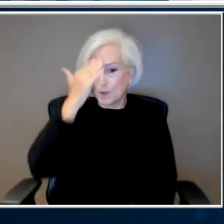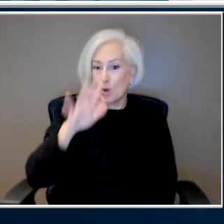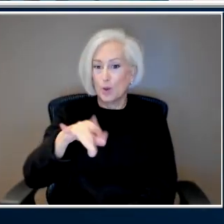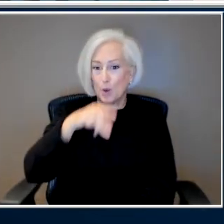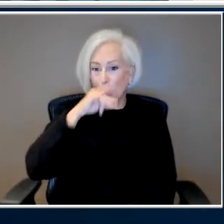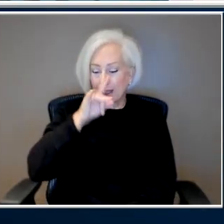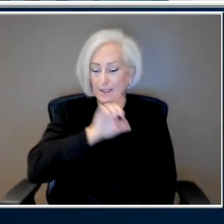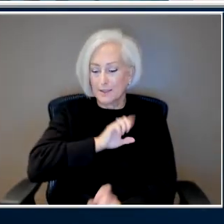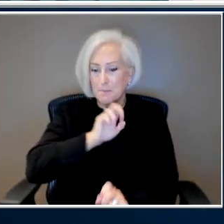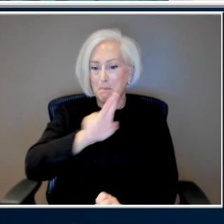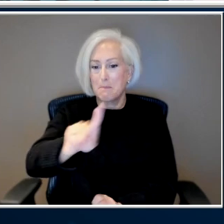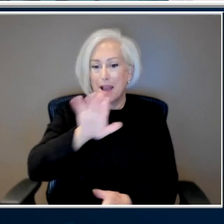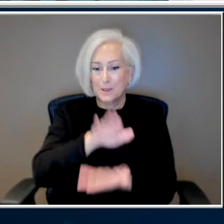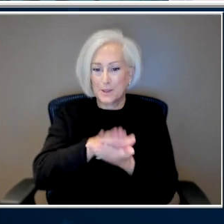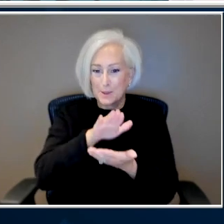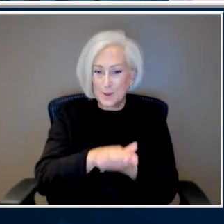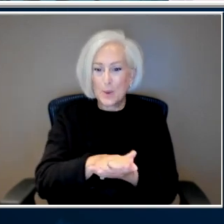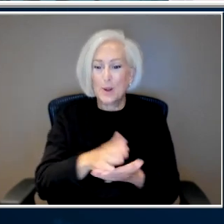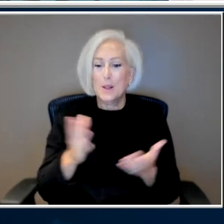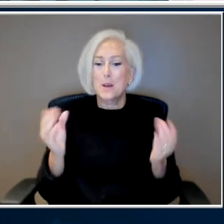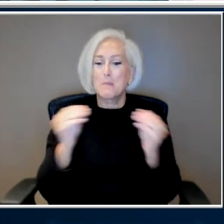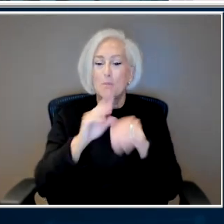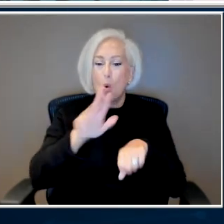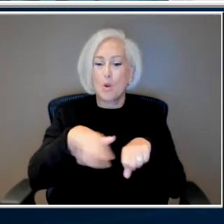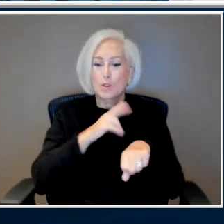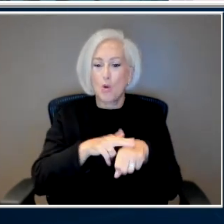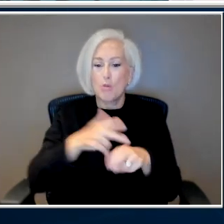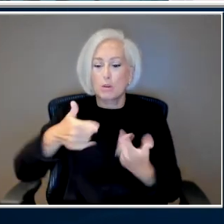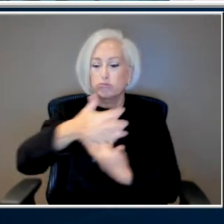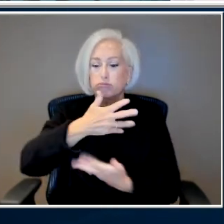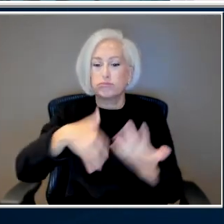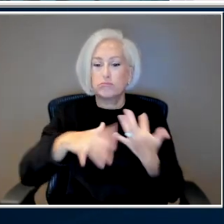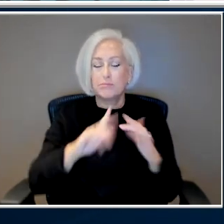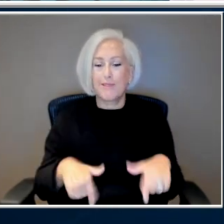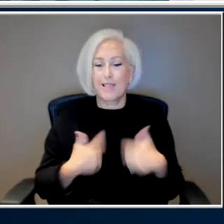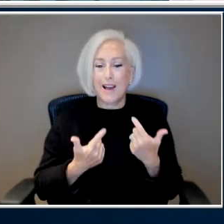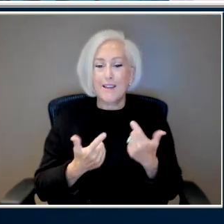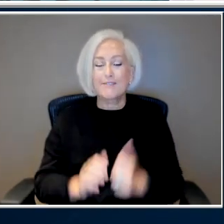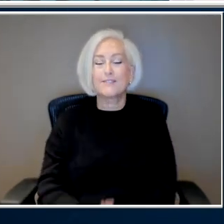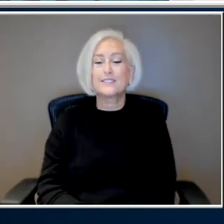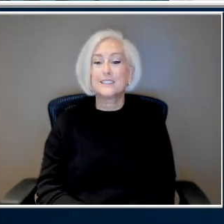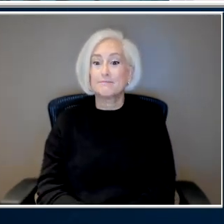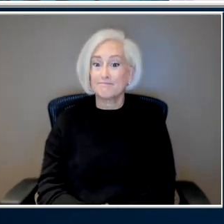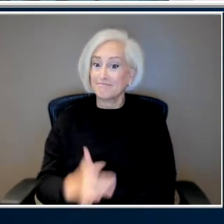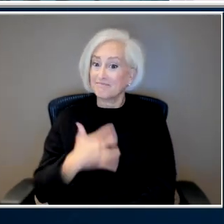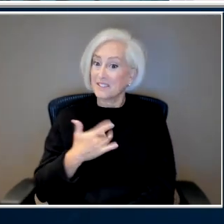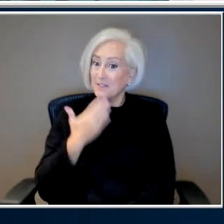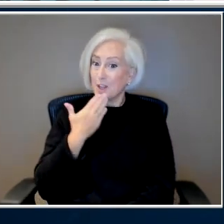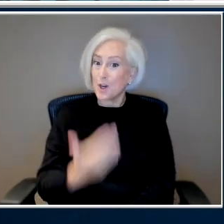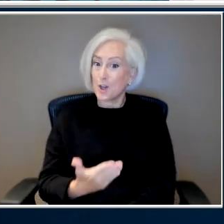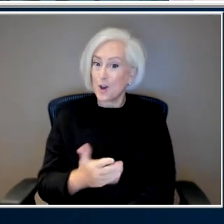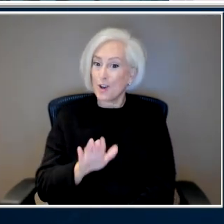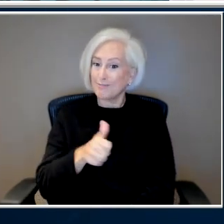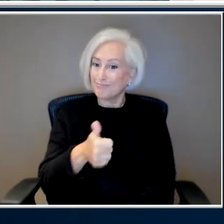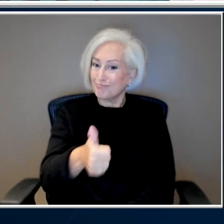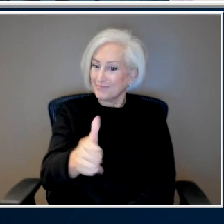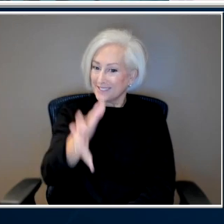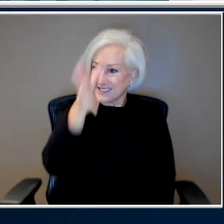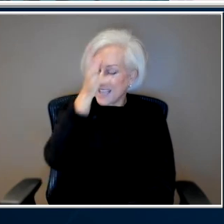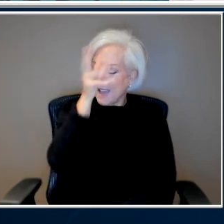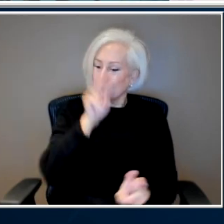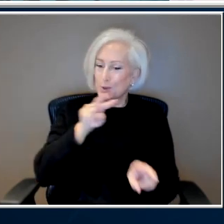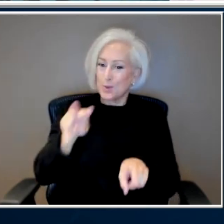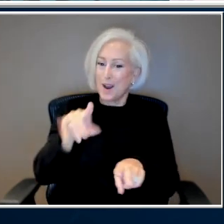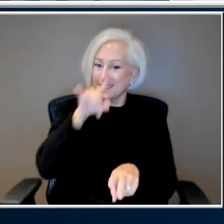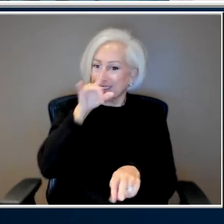back to school and have a little bit more of a normal thing. And that's got to feel good as a dad to watch that go on. Now, how's the trach